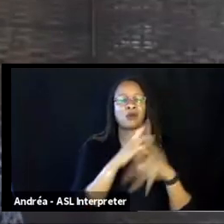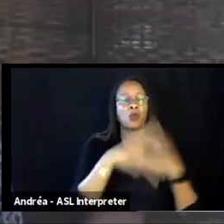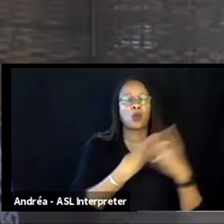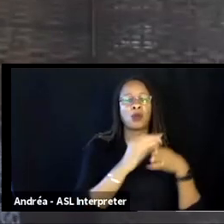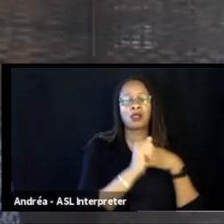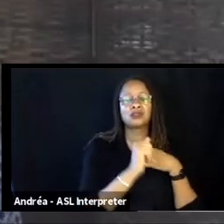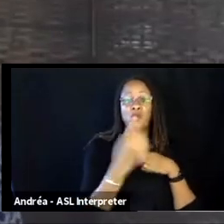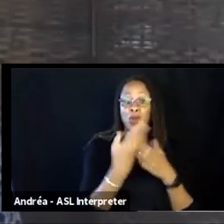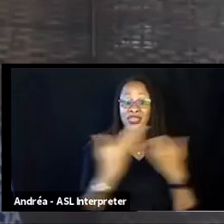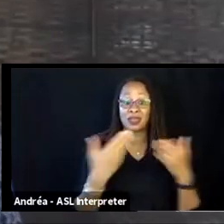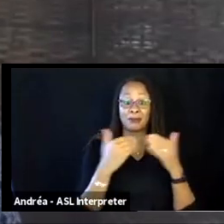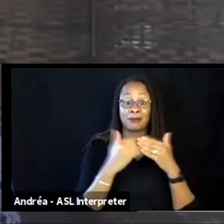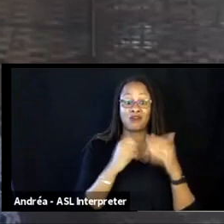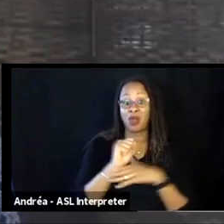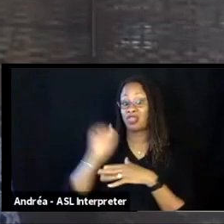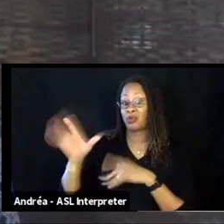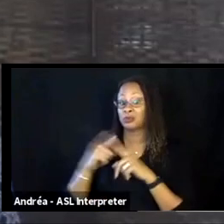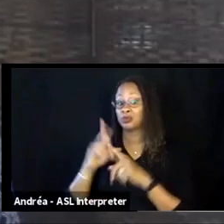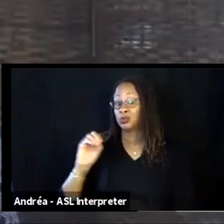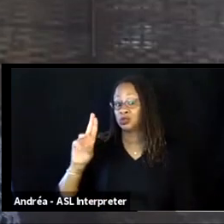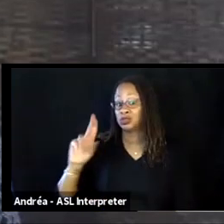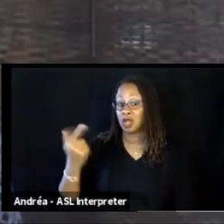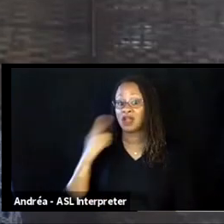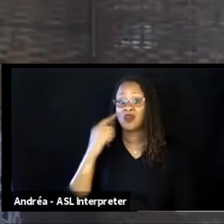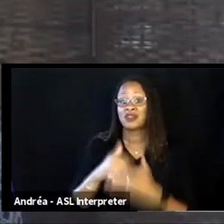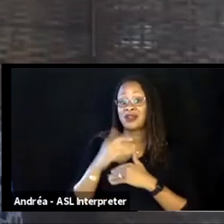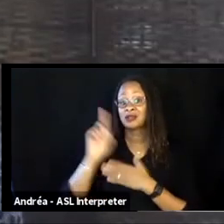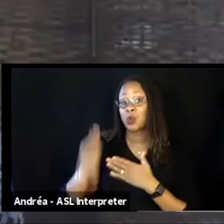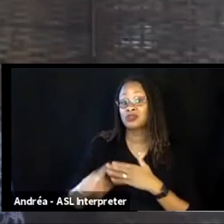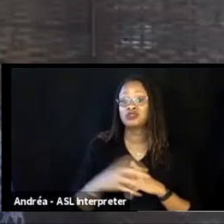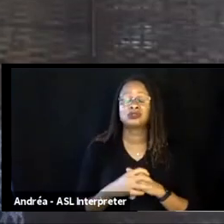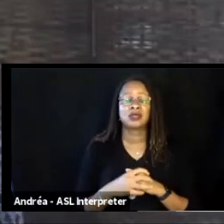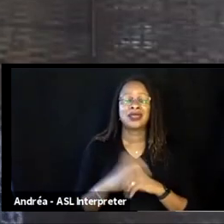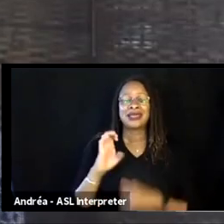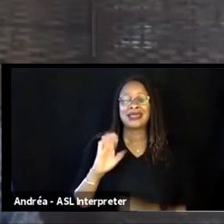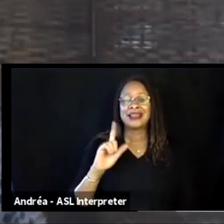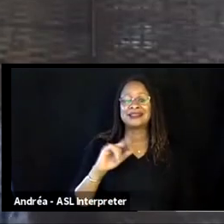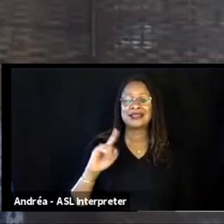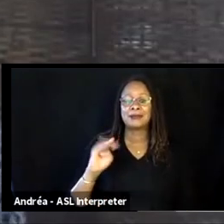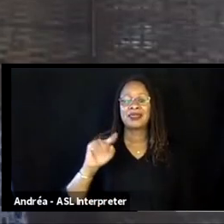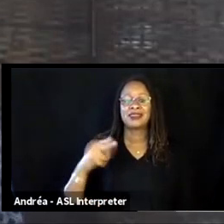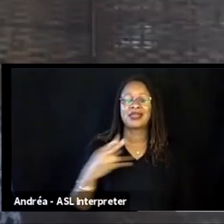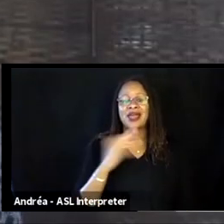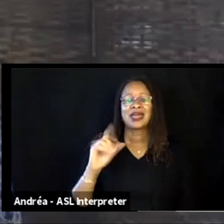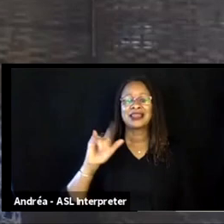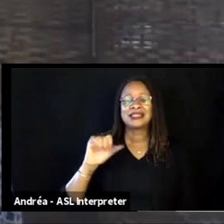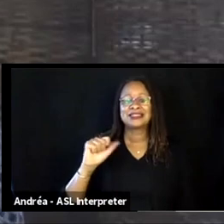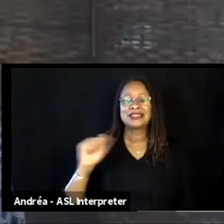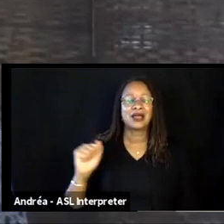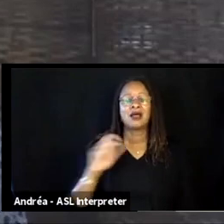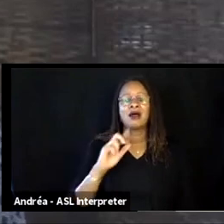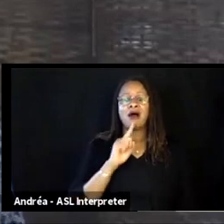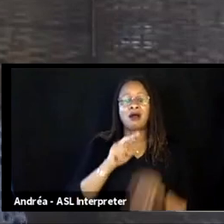before I throw to Doug for our next question, Elizabeth and Lisa are monitoring